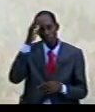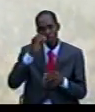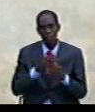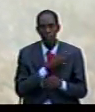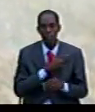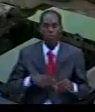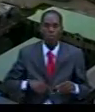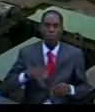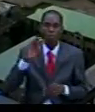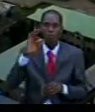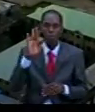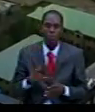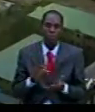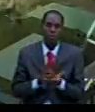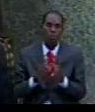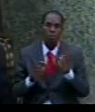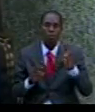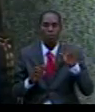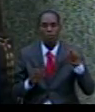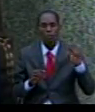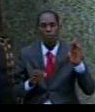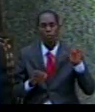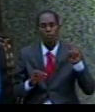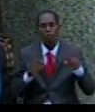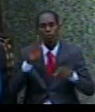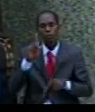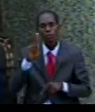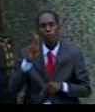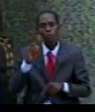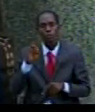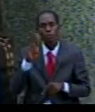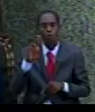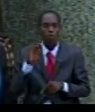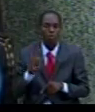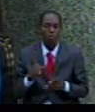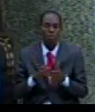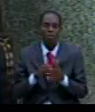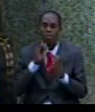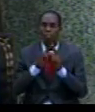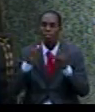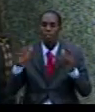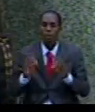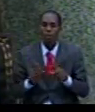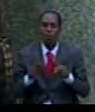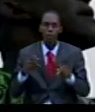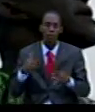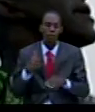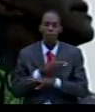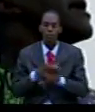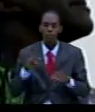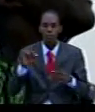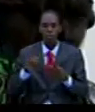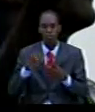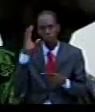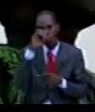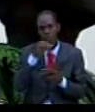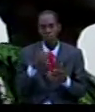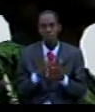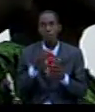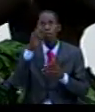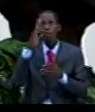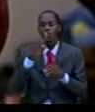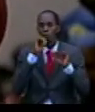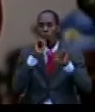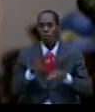Kumuyi, to the city of Jalingo. What a great privilege. You don't have to miss it. God bless you. And now it's your turn. Your